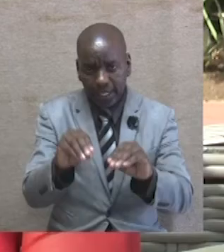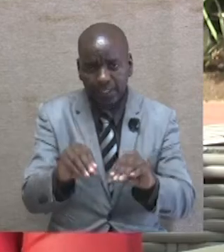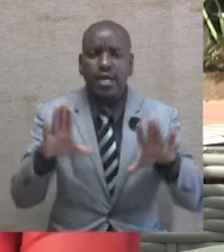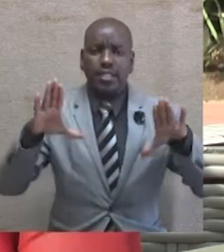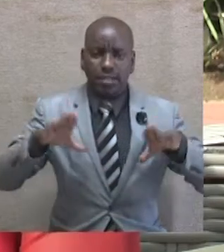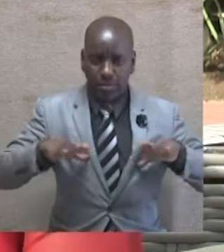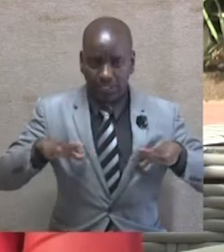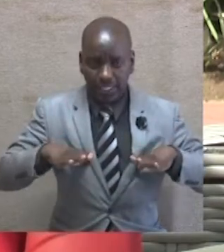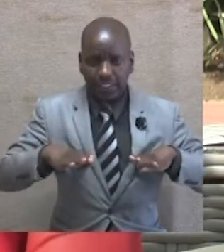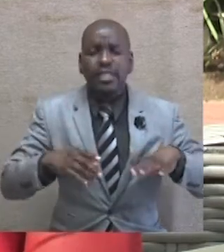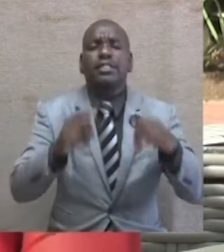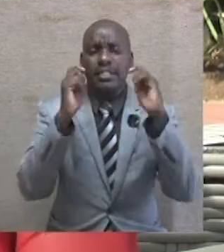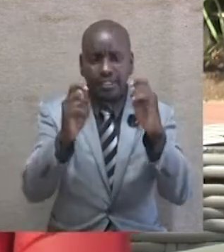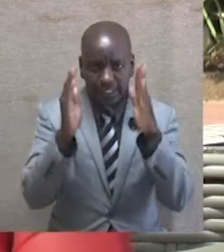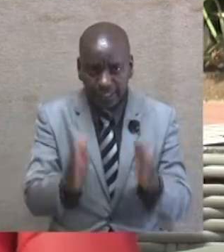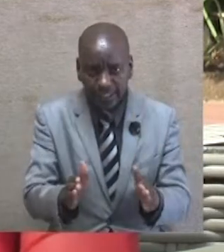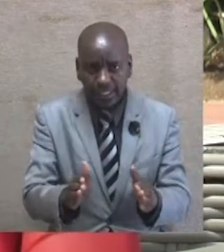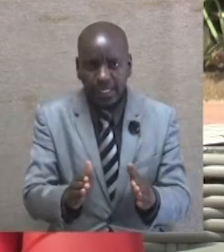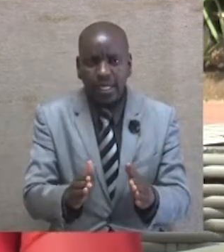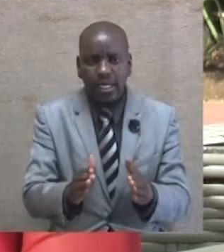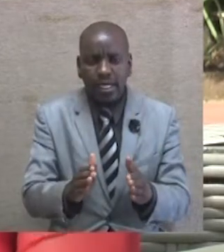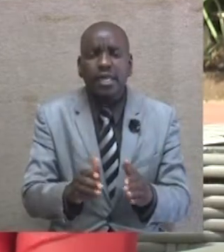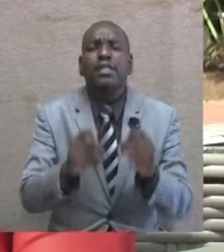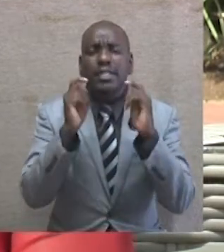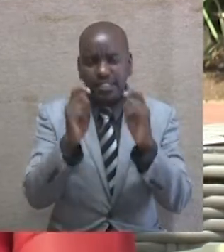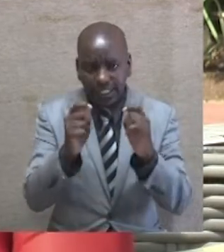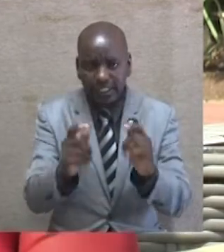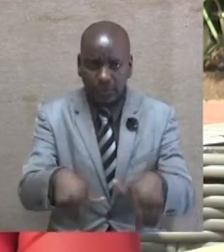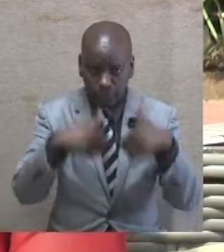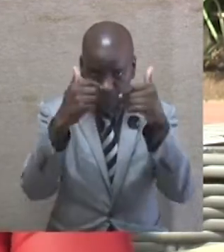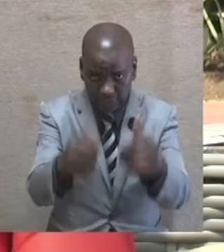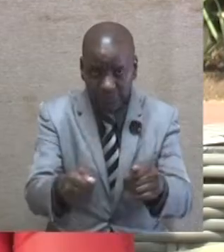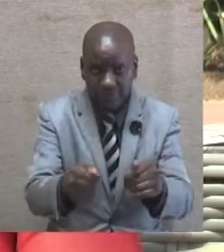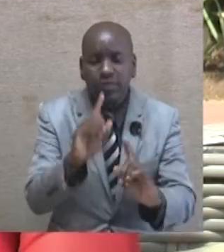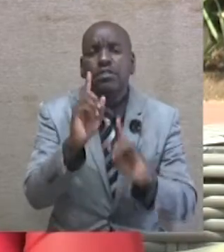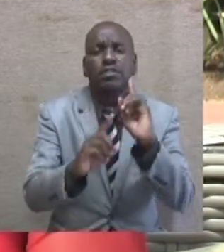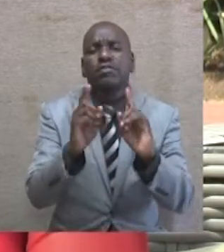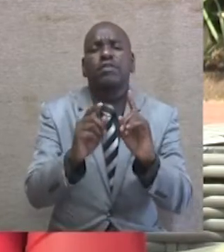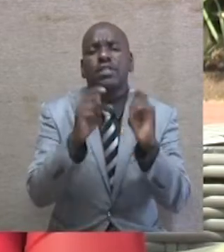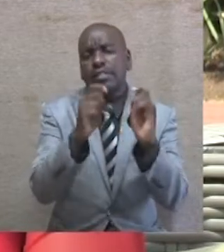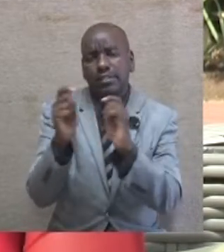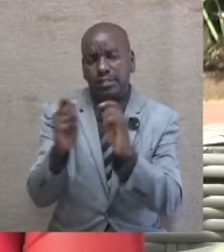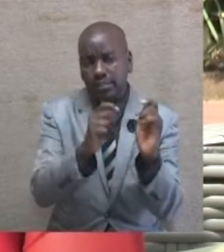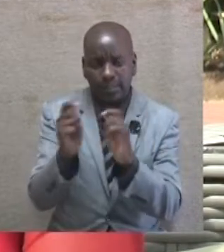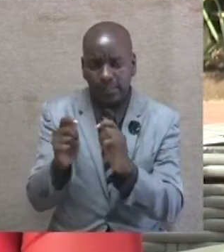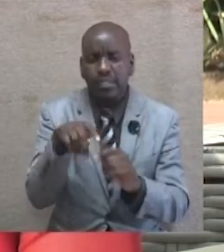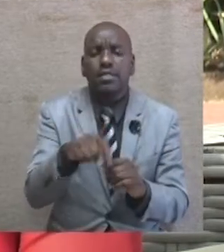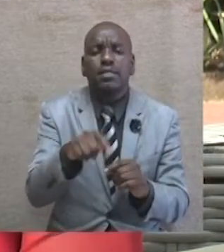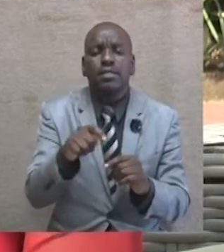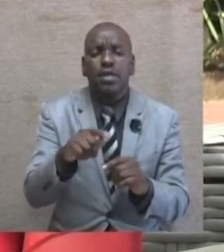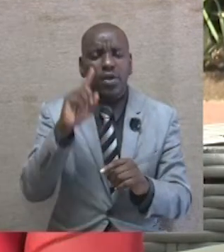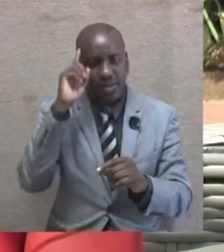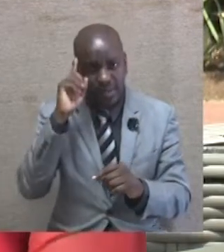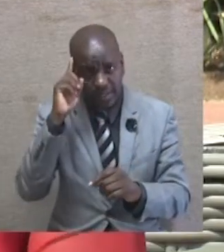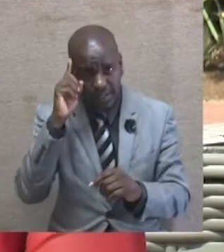personnel? It's important that they be teachers because they are trained on how to deliver, So